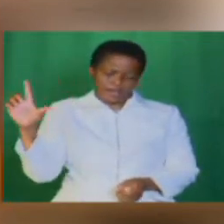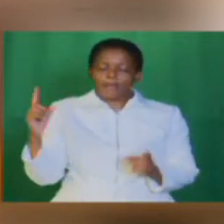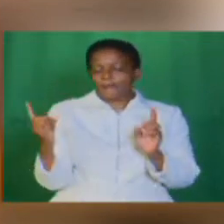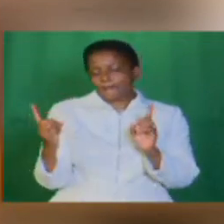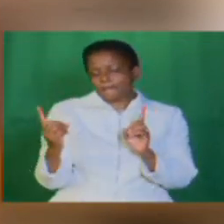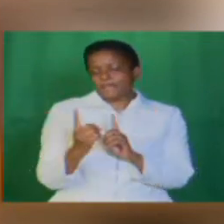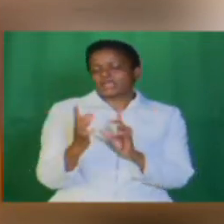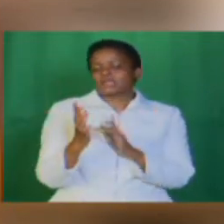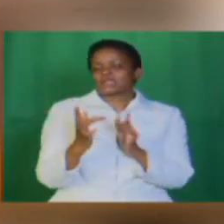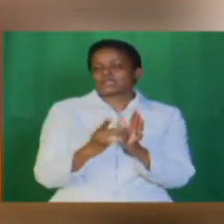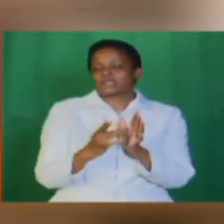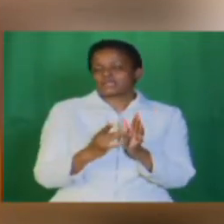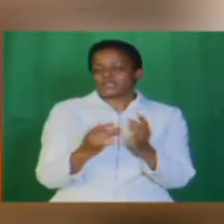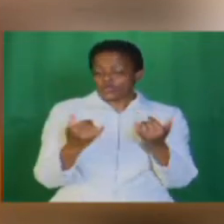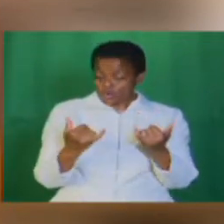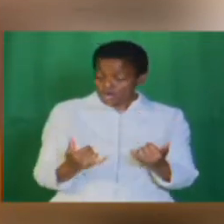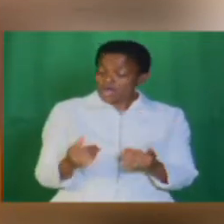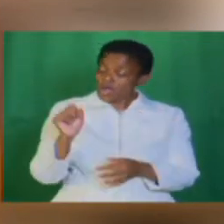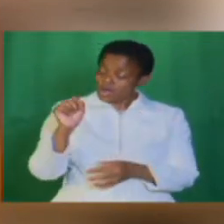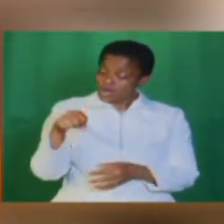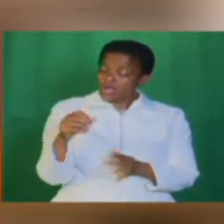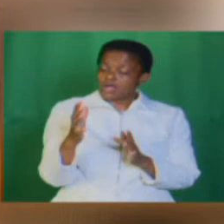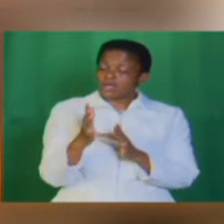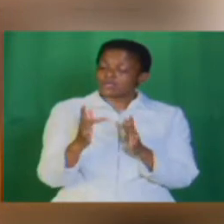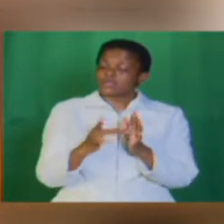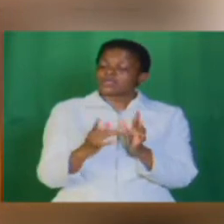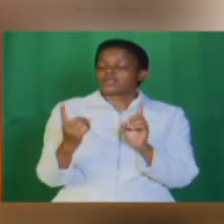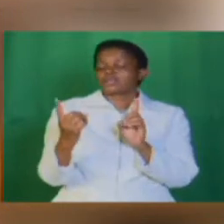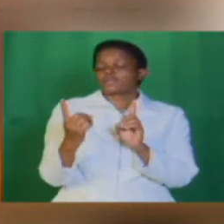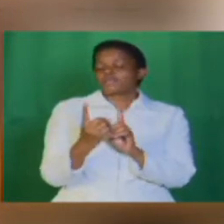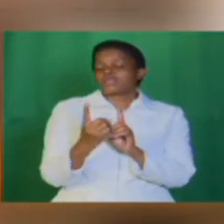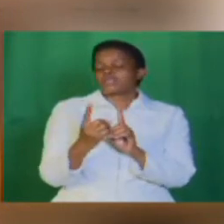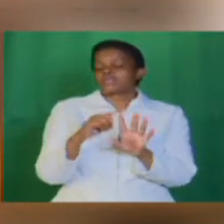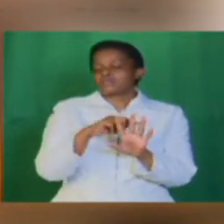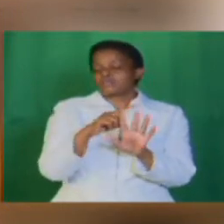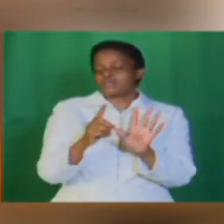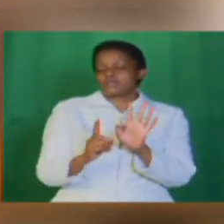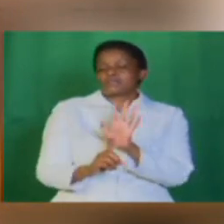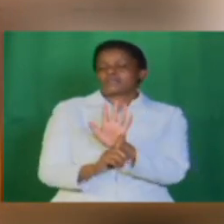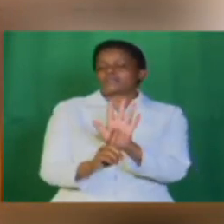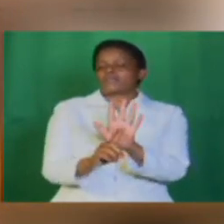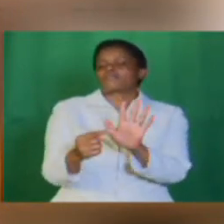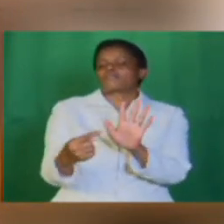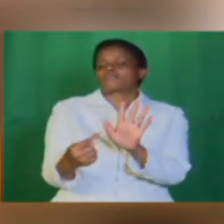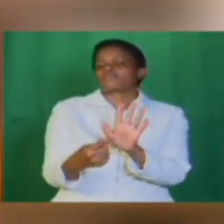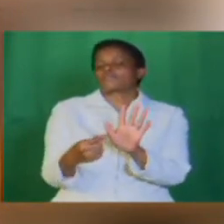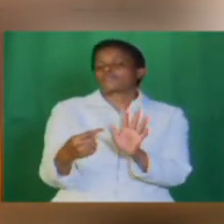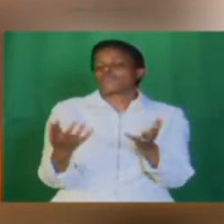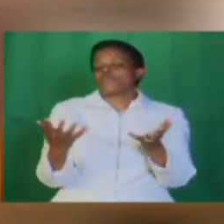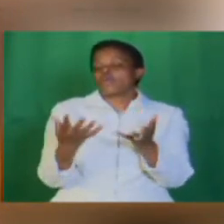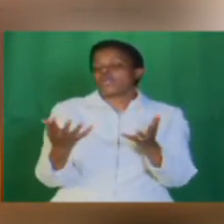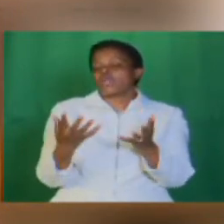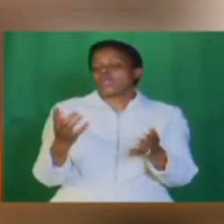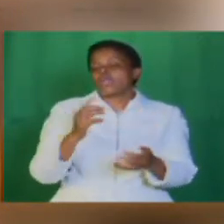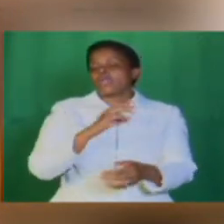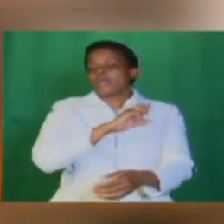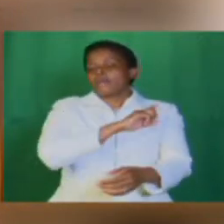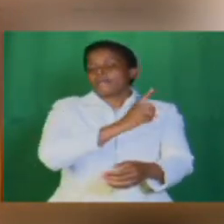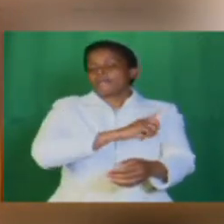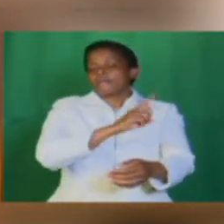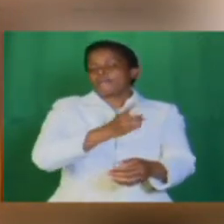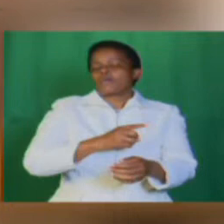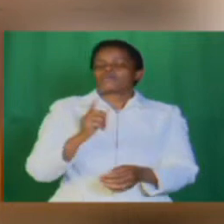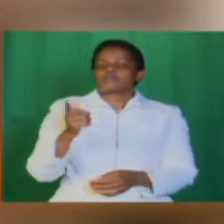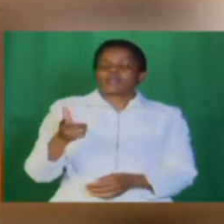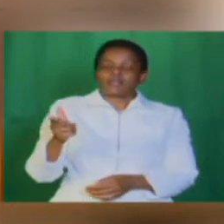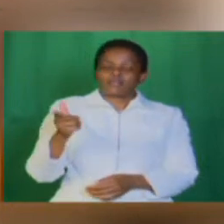saw Jesus Christ meeting them at the mountain in Galilee, because Jesus Christ knew that they were going to be there as he had